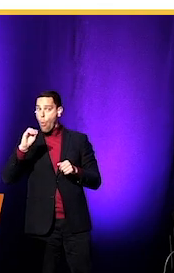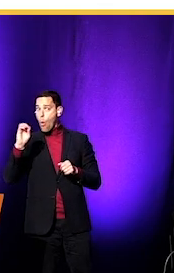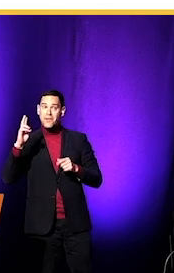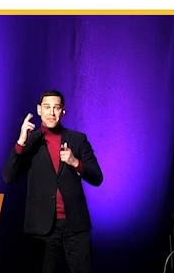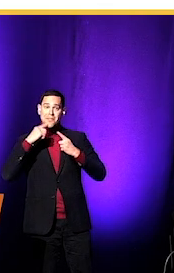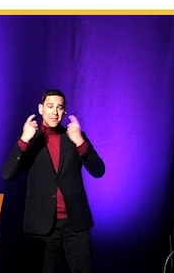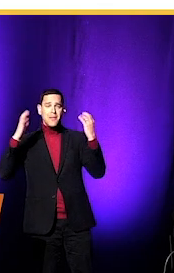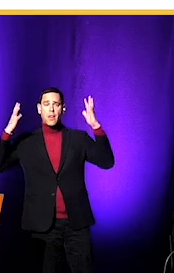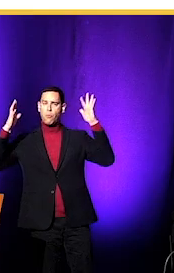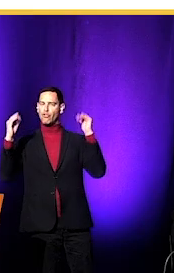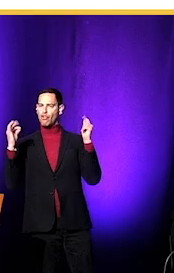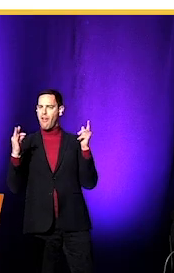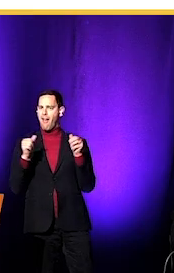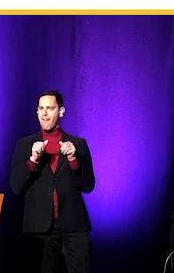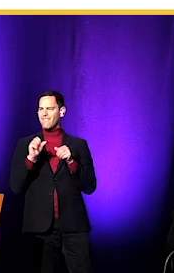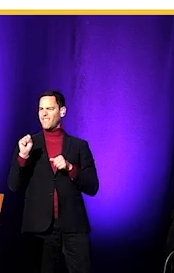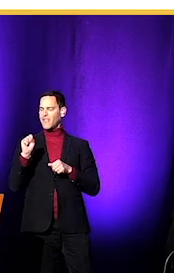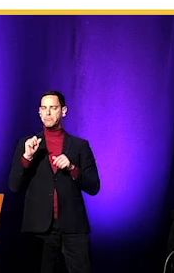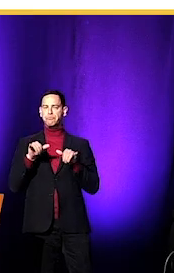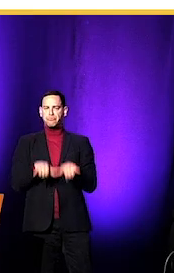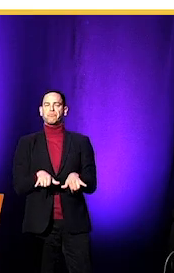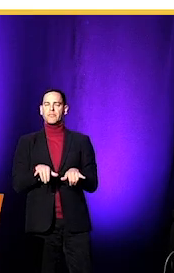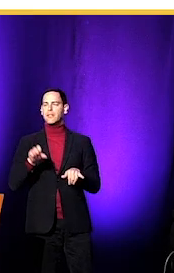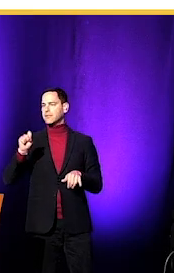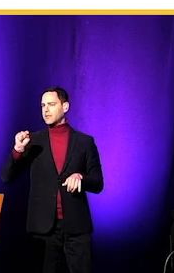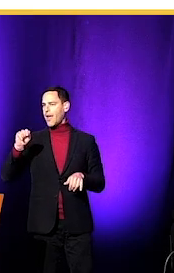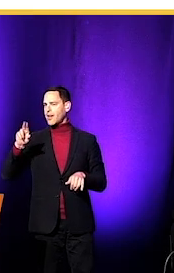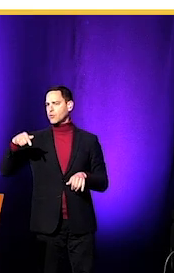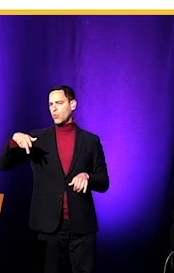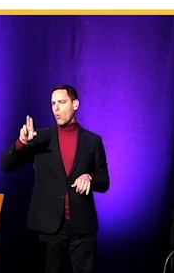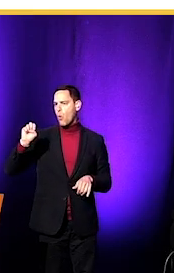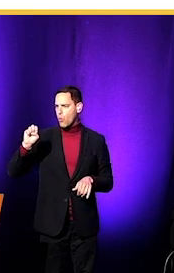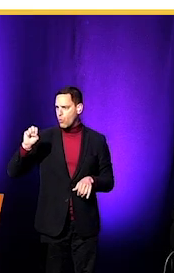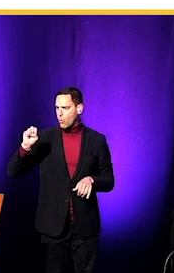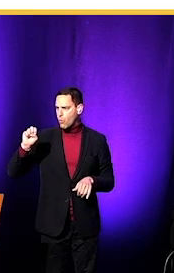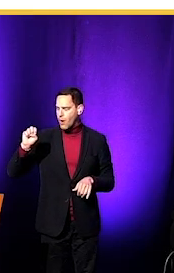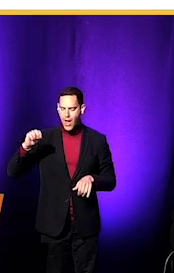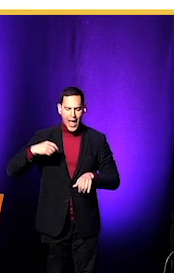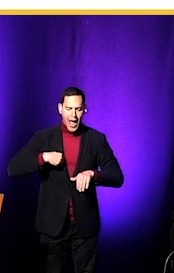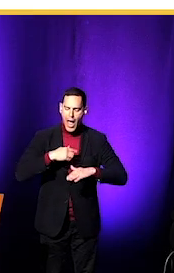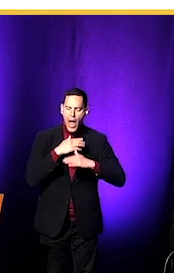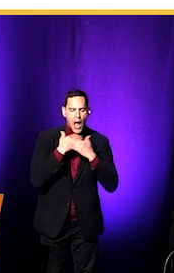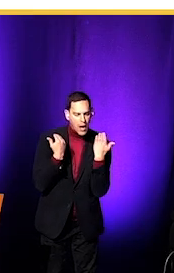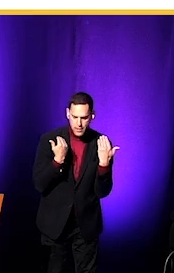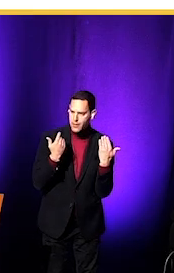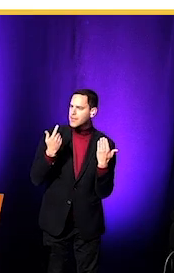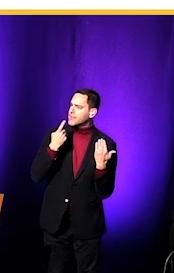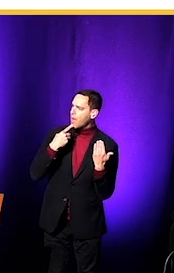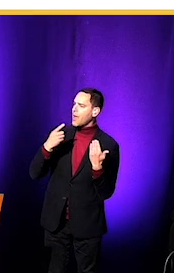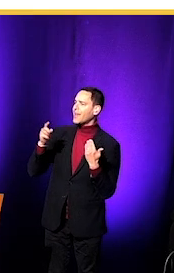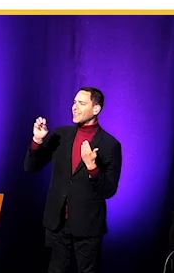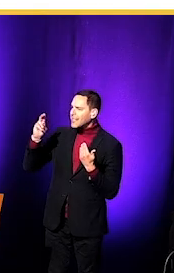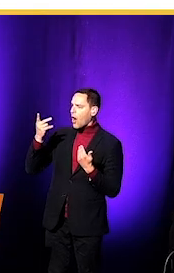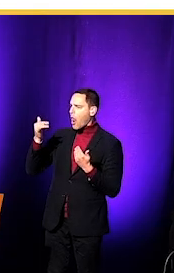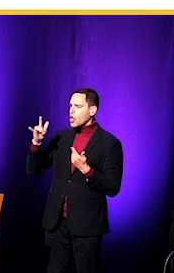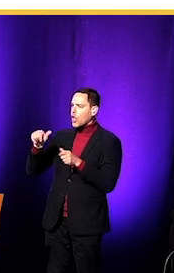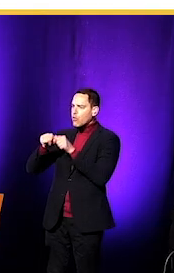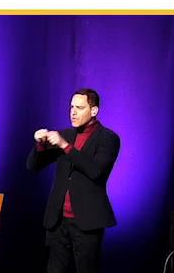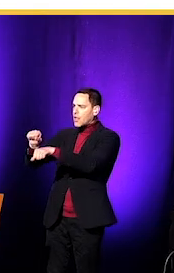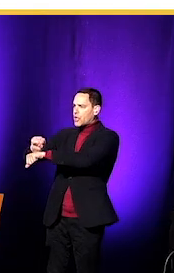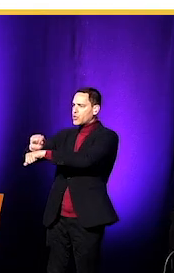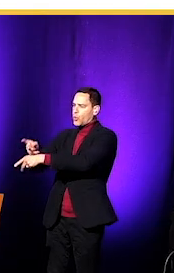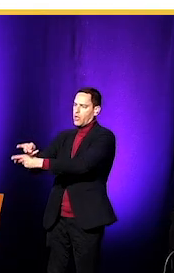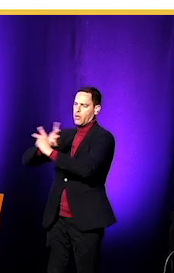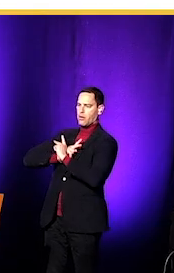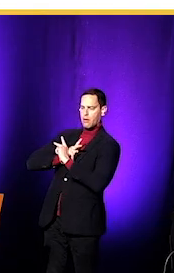quo. To resist this default, I draw on ecological resilience work and cultural historical approaches to